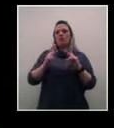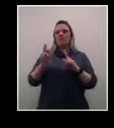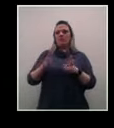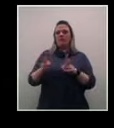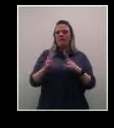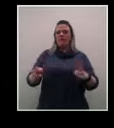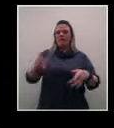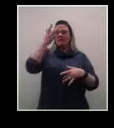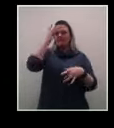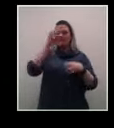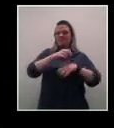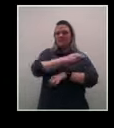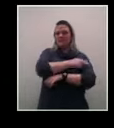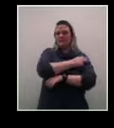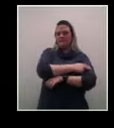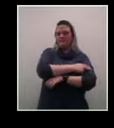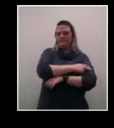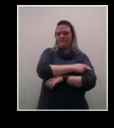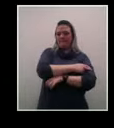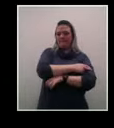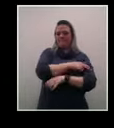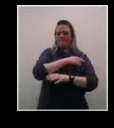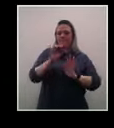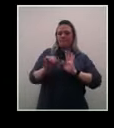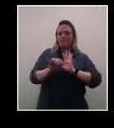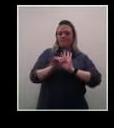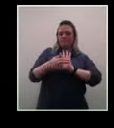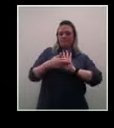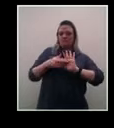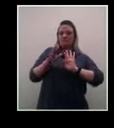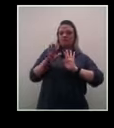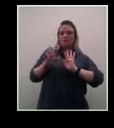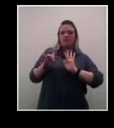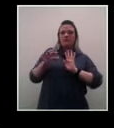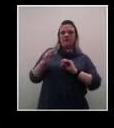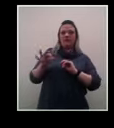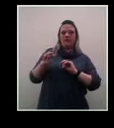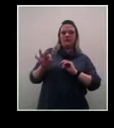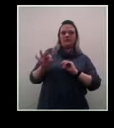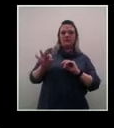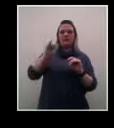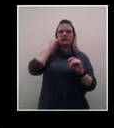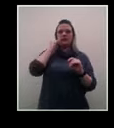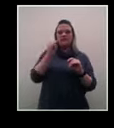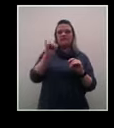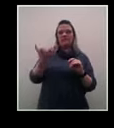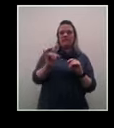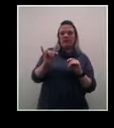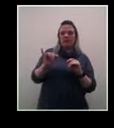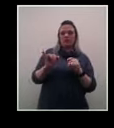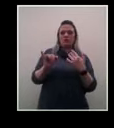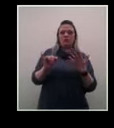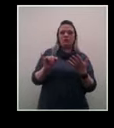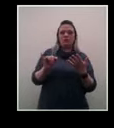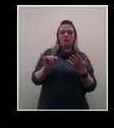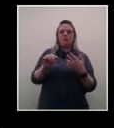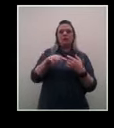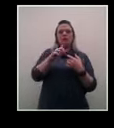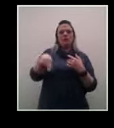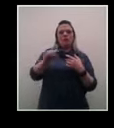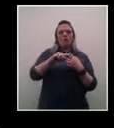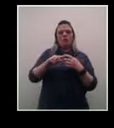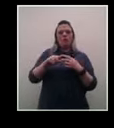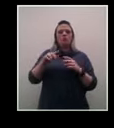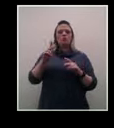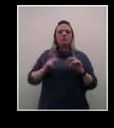in the hospital who were identified with COVID-19 if they were infected. So those